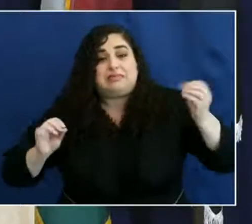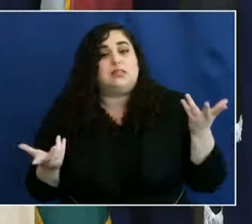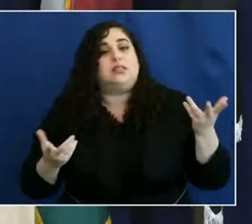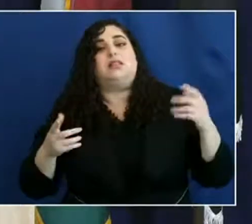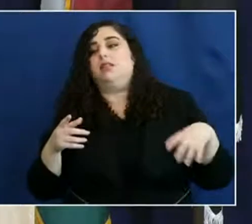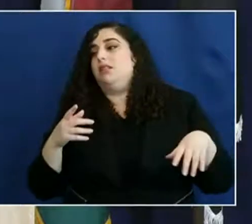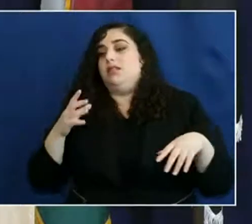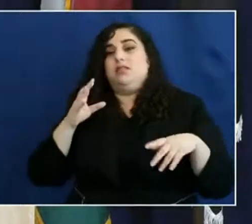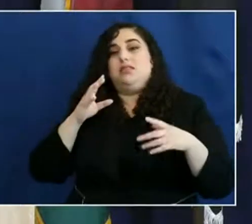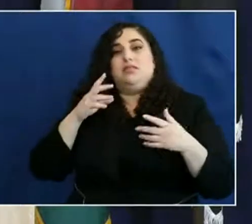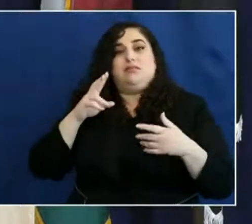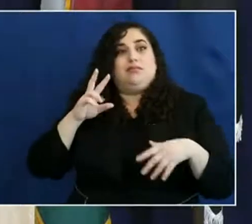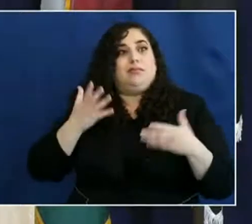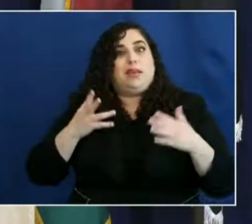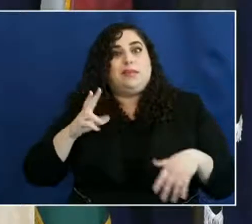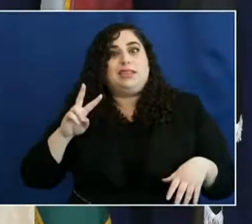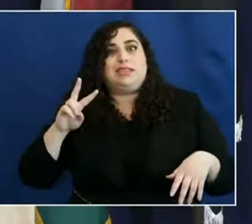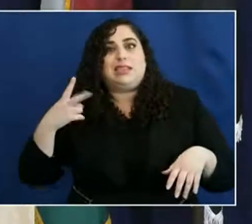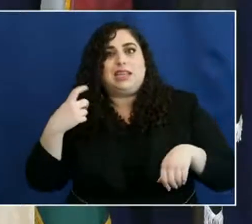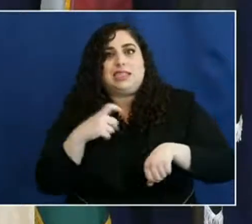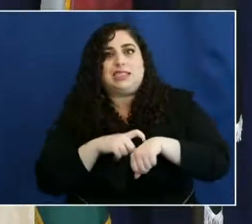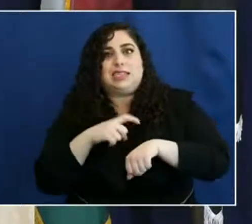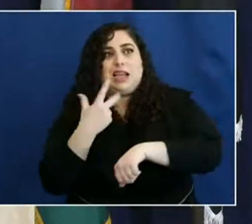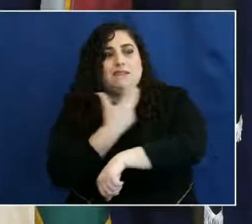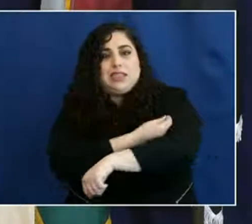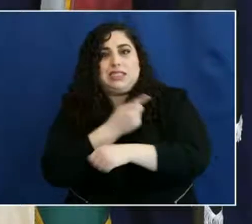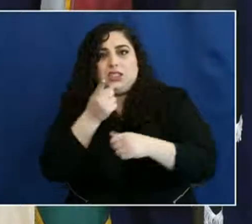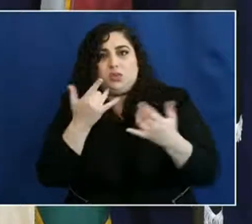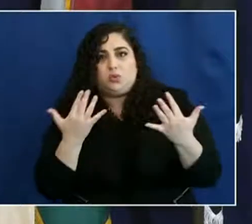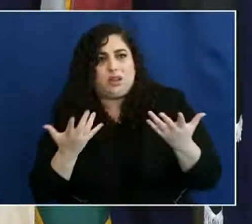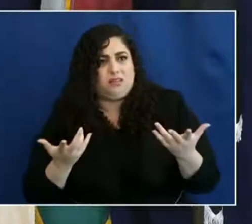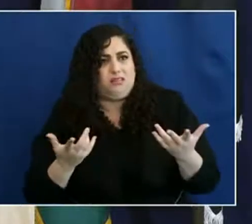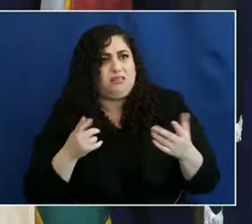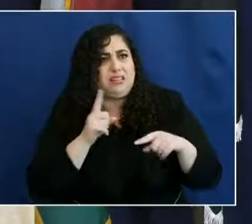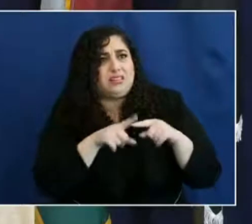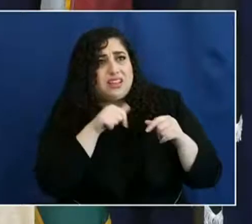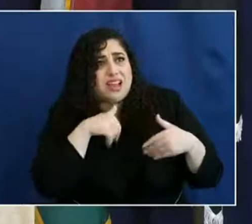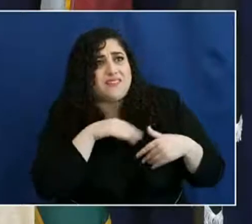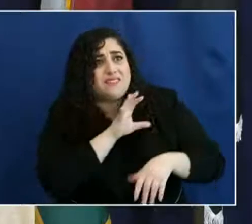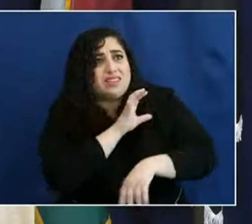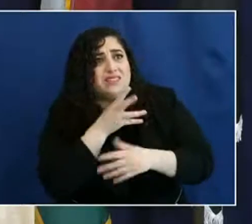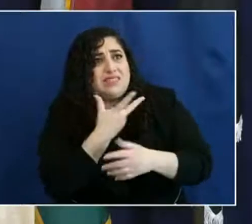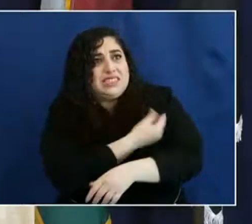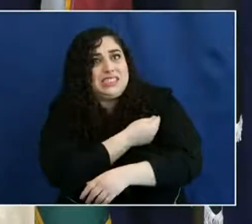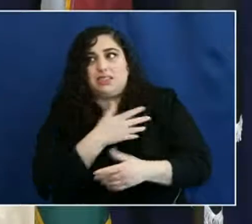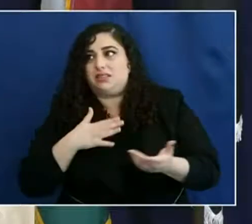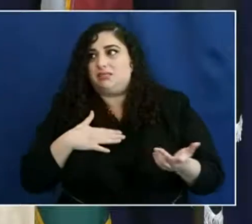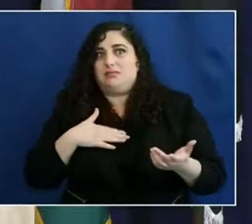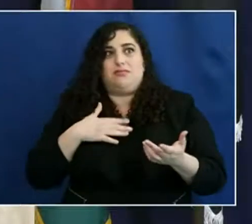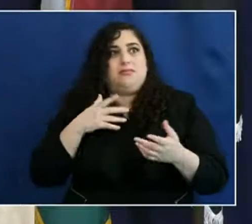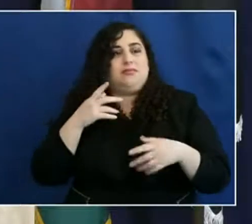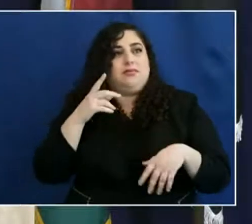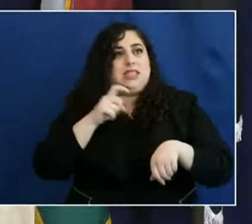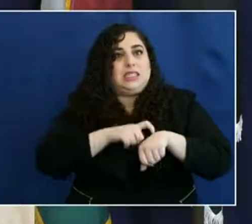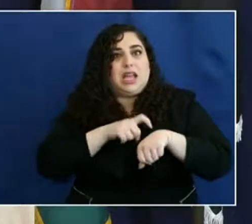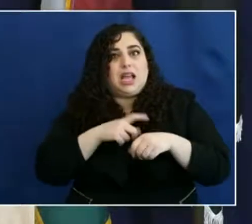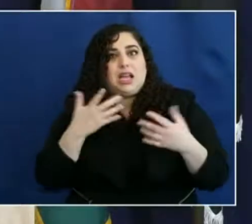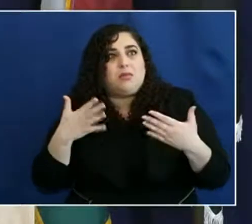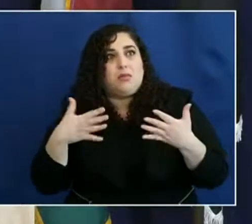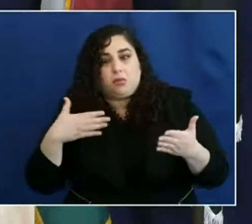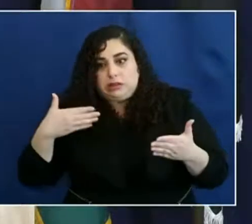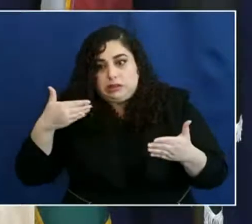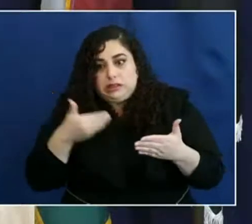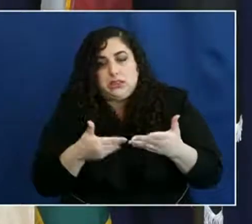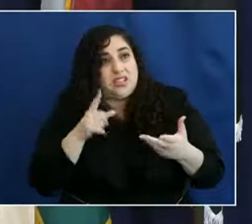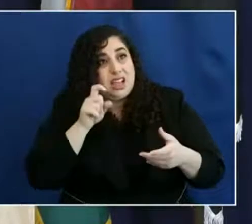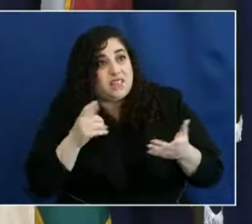be difficult, or older individuals, and also in some of our